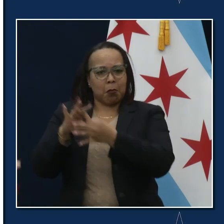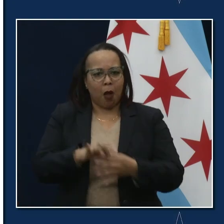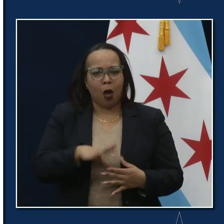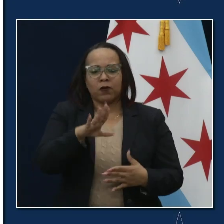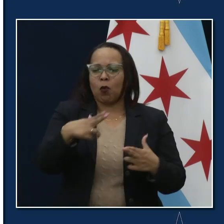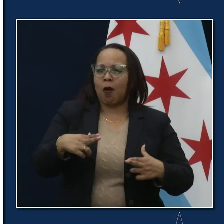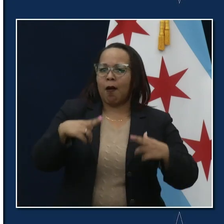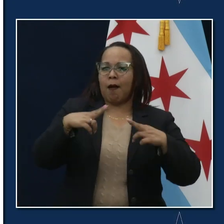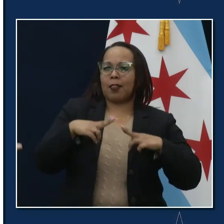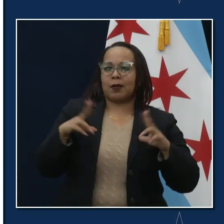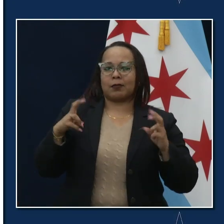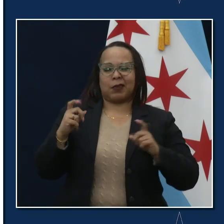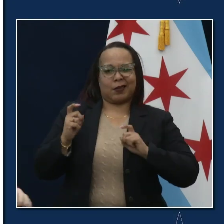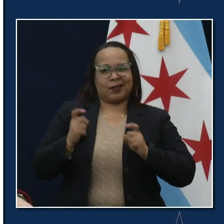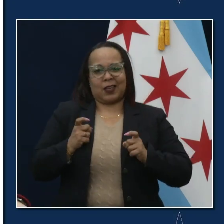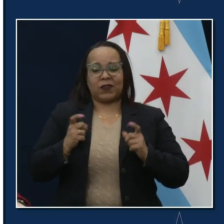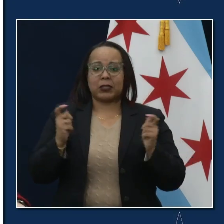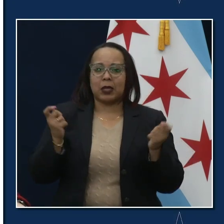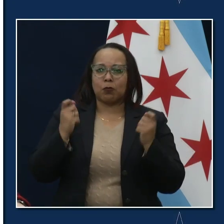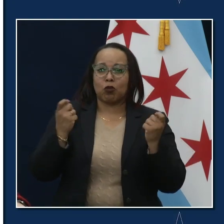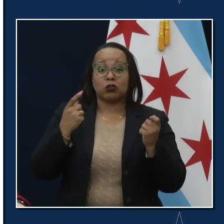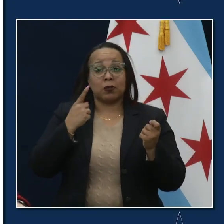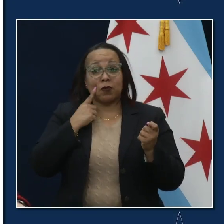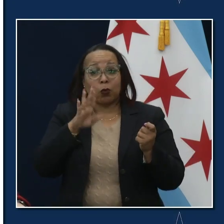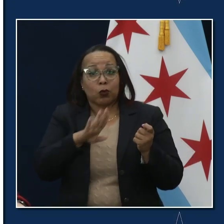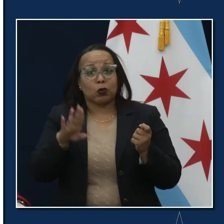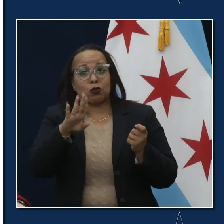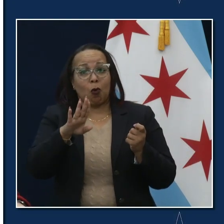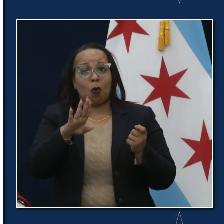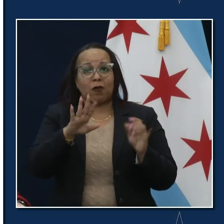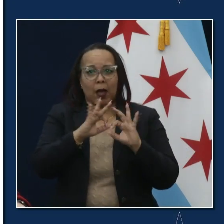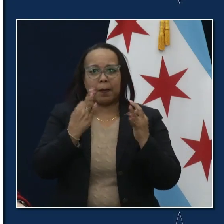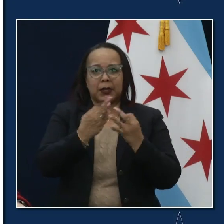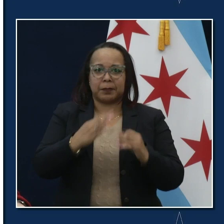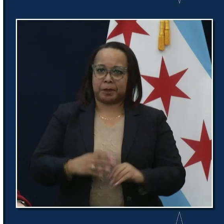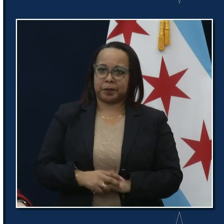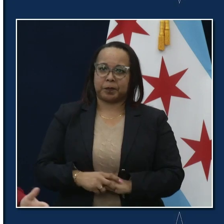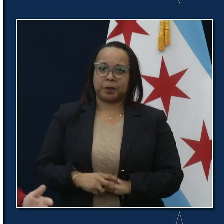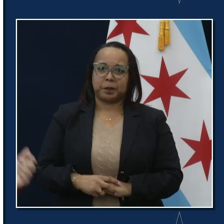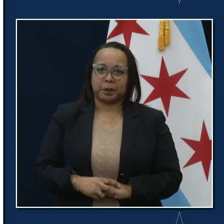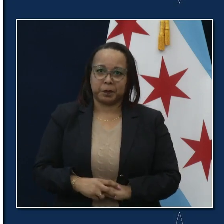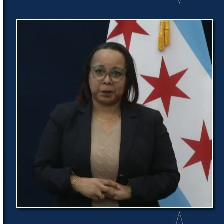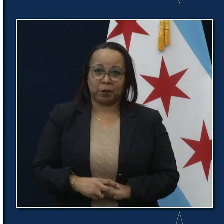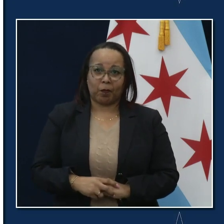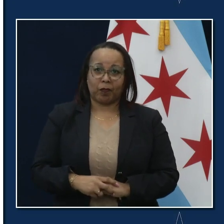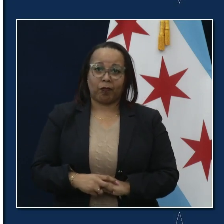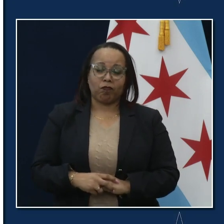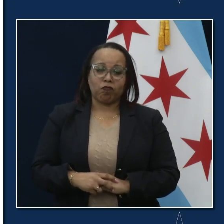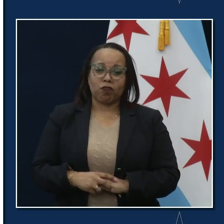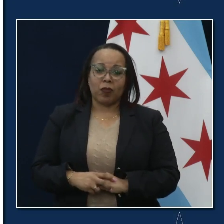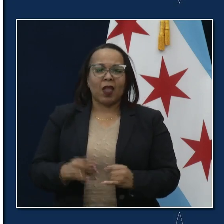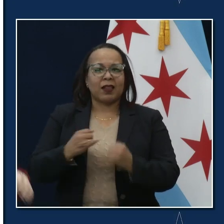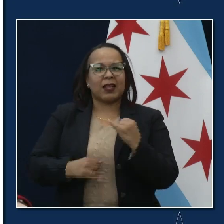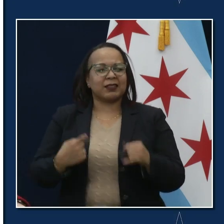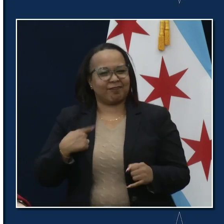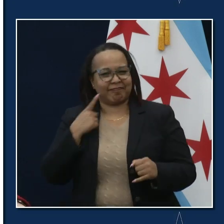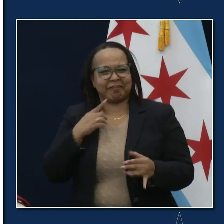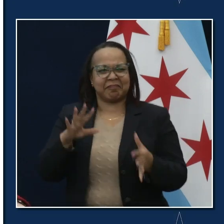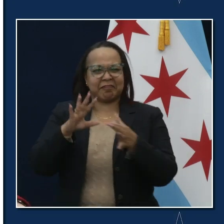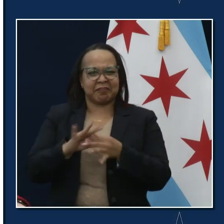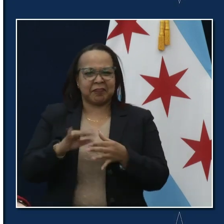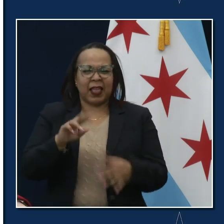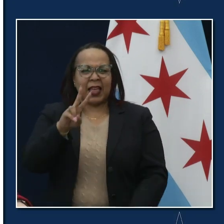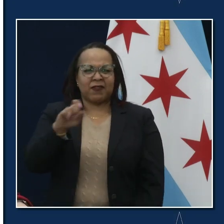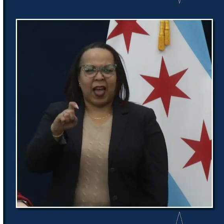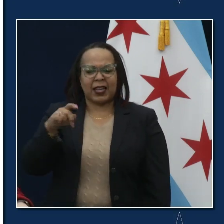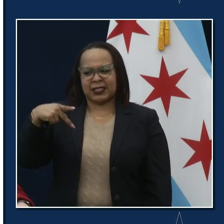holiday gift and celebration for your extended family. And then finally, you've heard me talking about